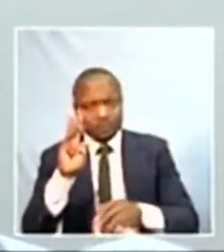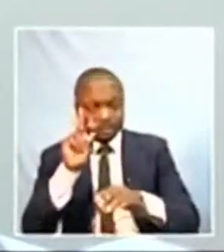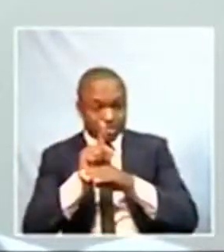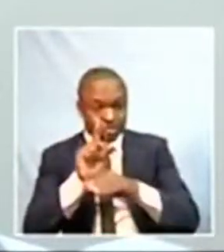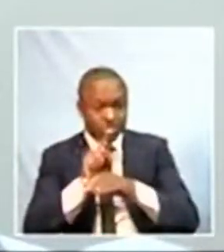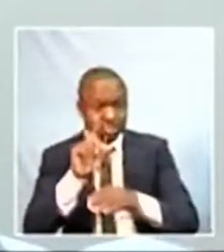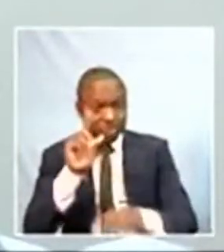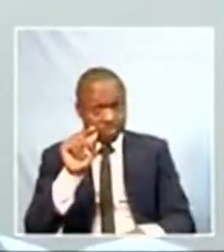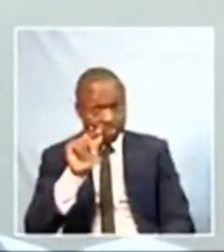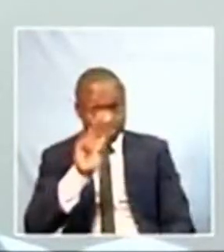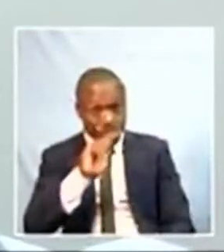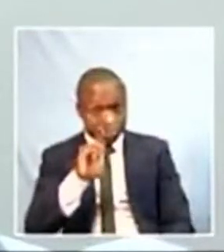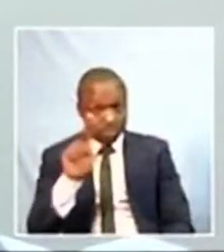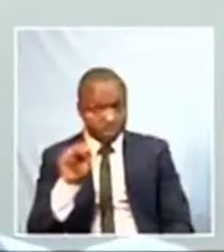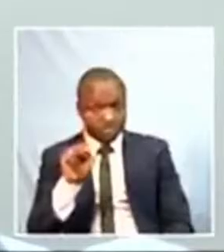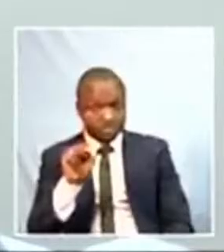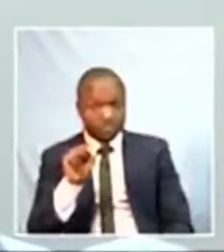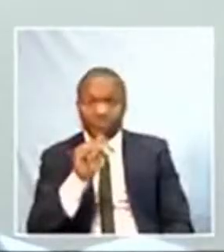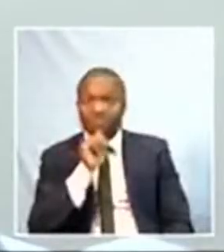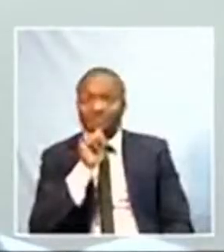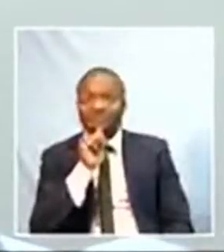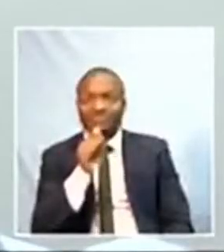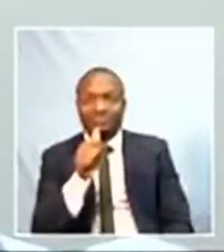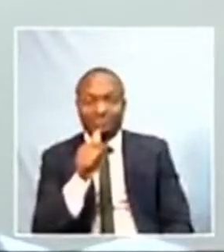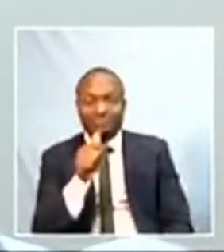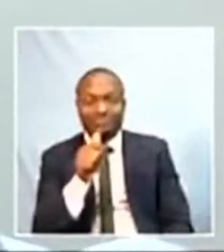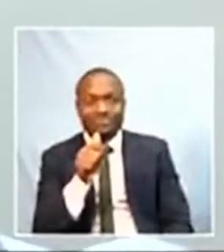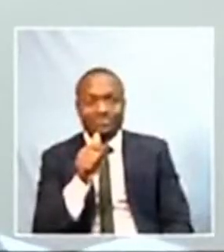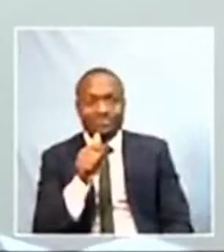for 2022, they are not